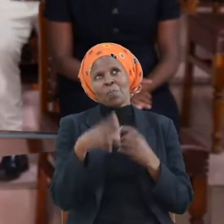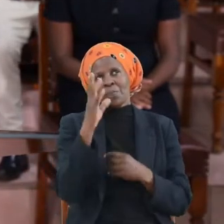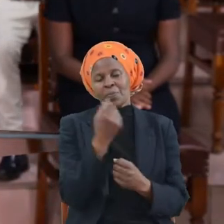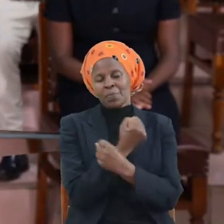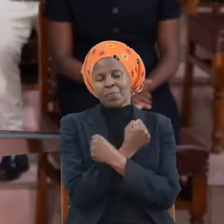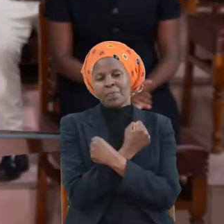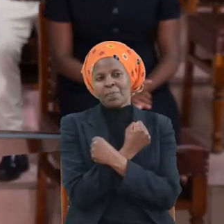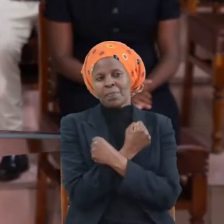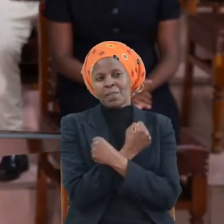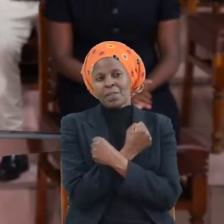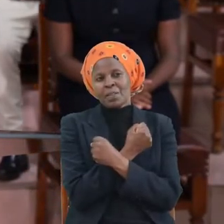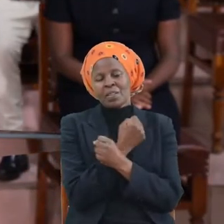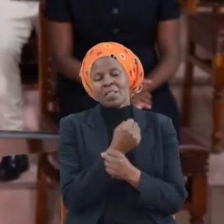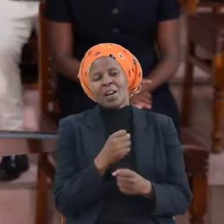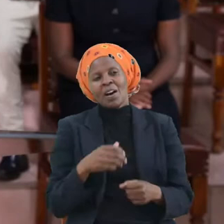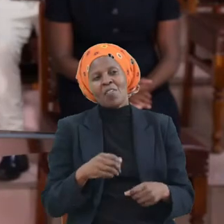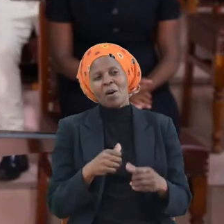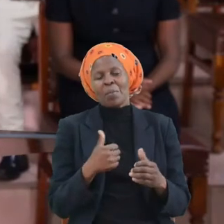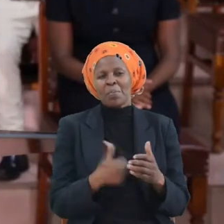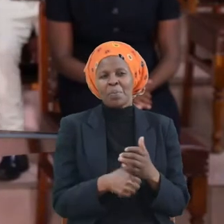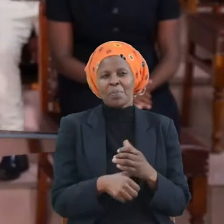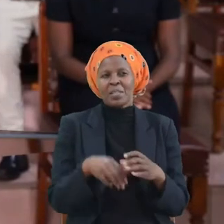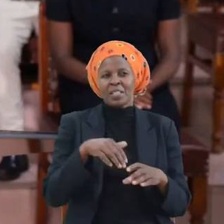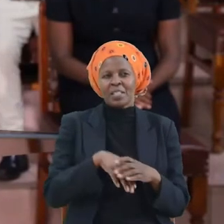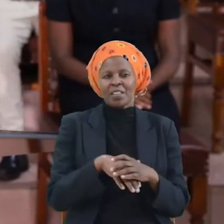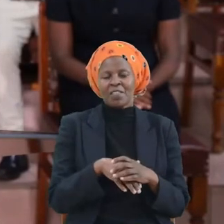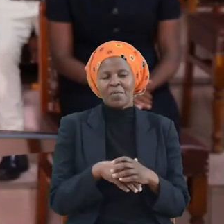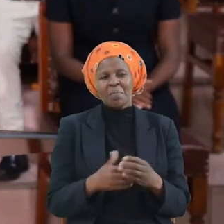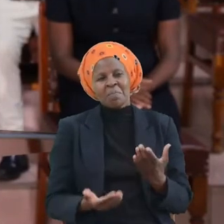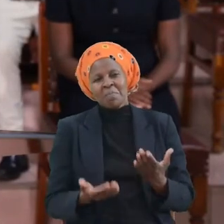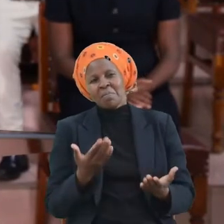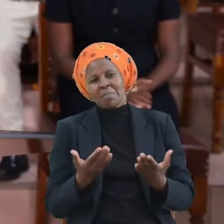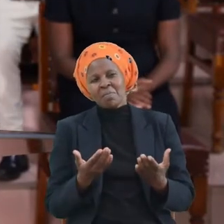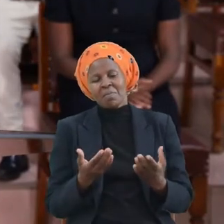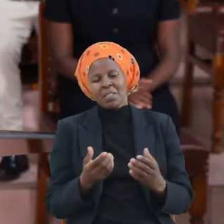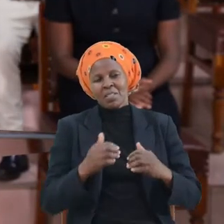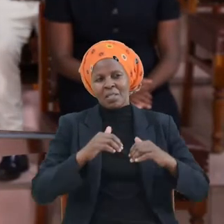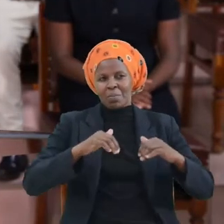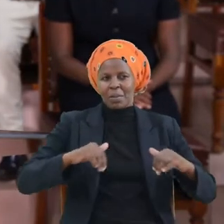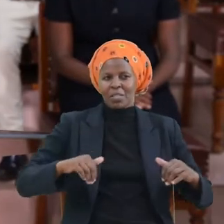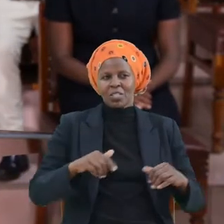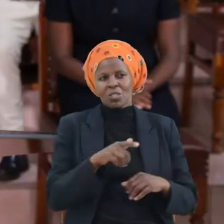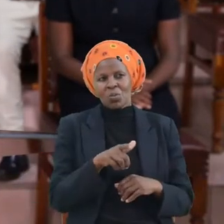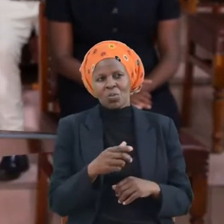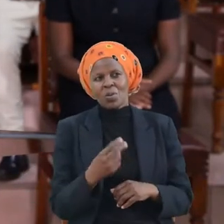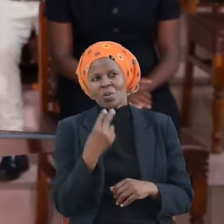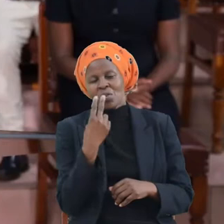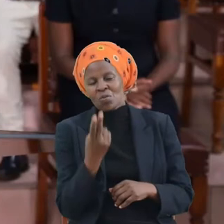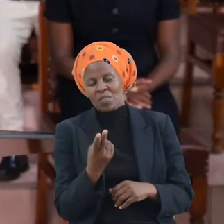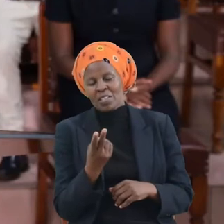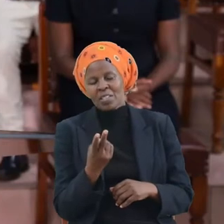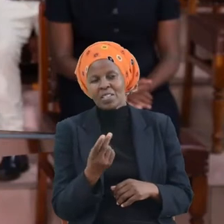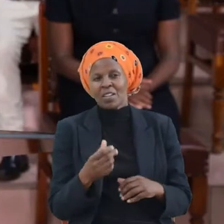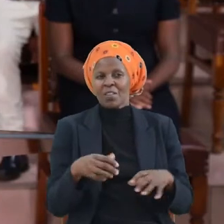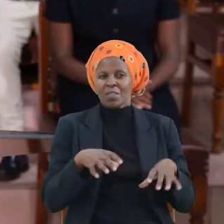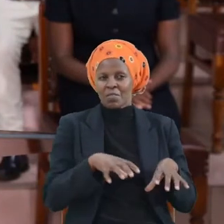that cause us to separate ourselves with the Lord. When you face challenges as a Christian, one thing